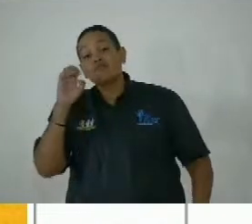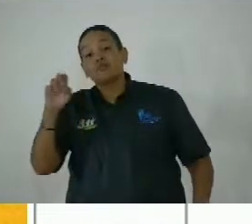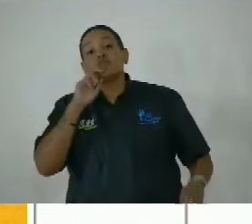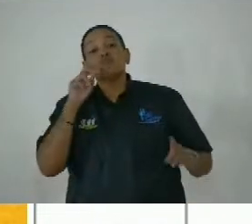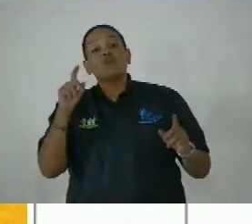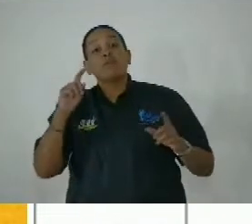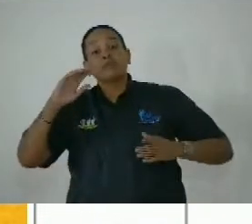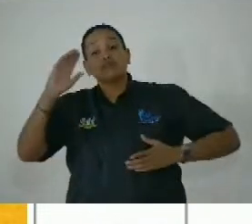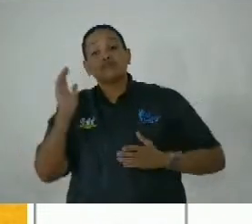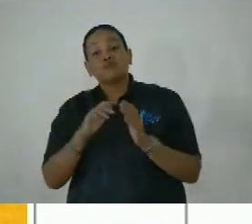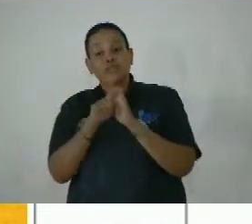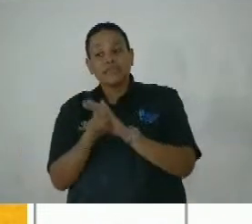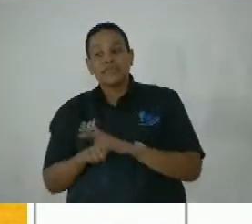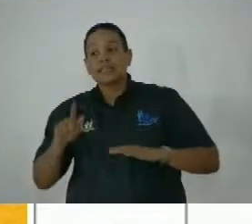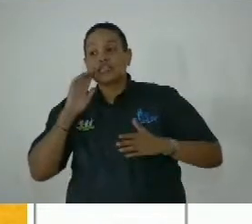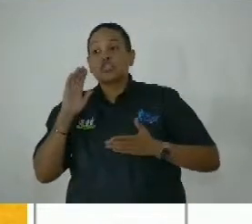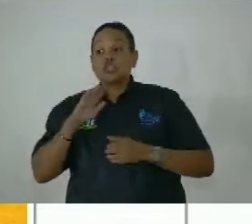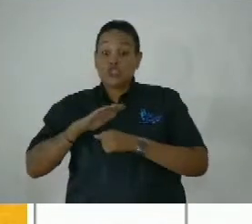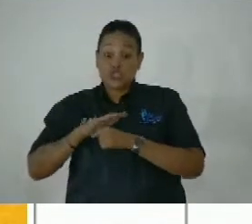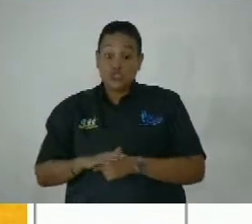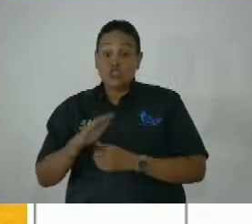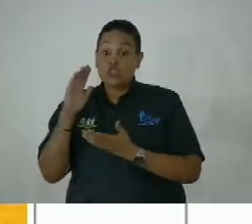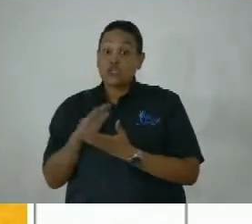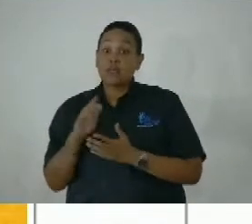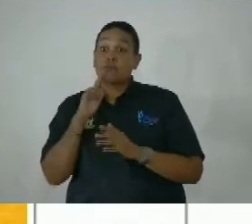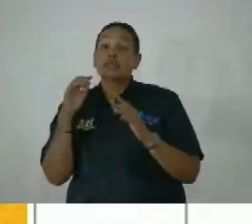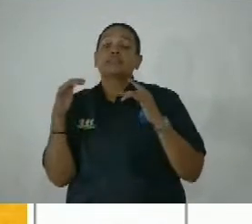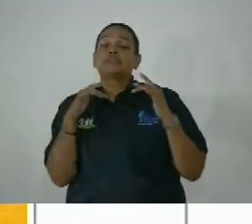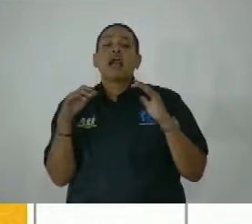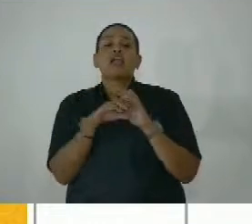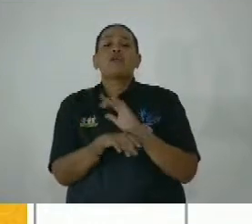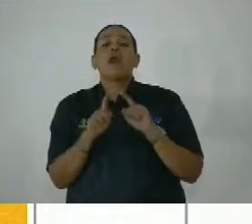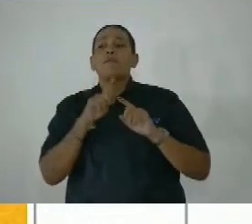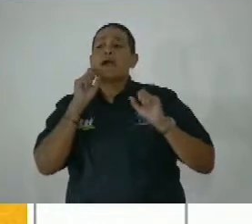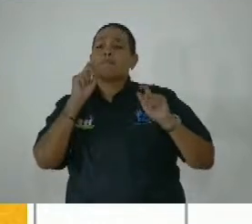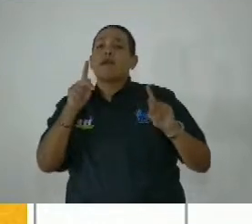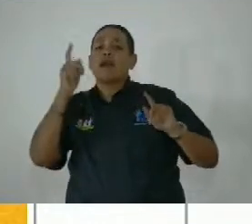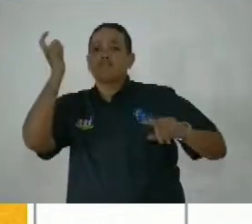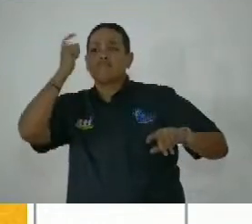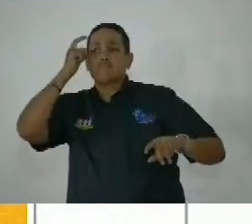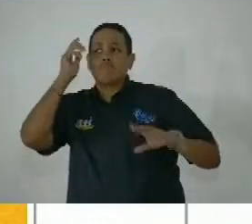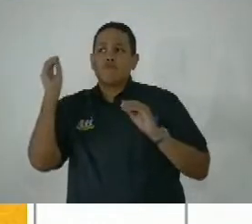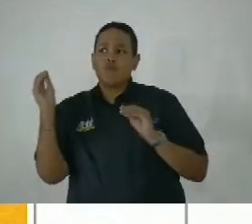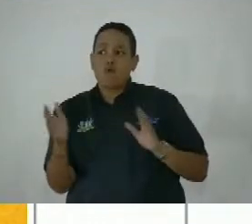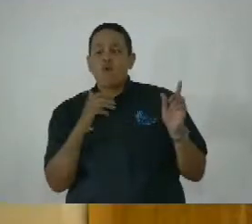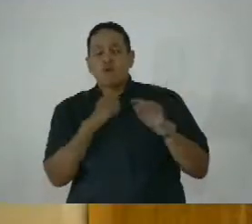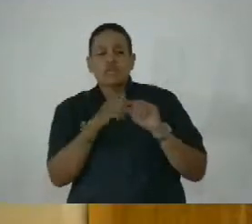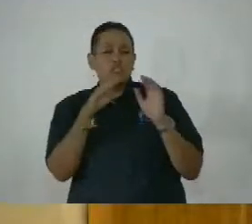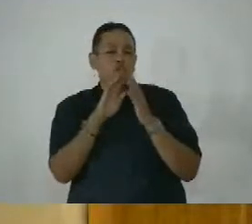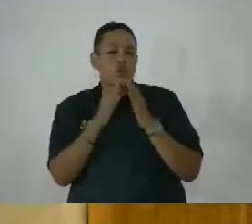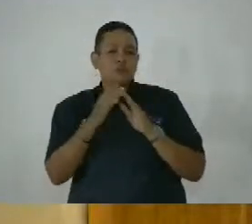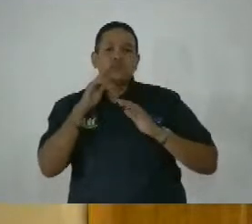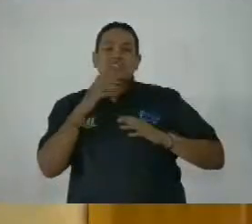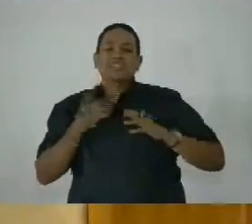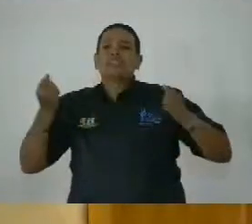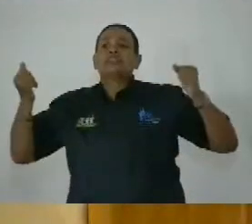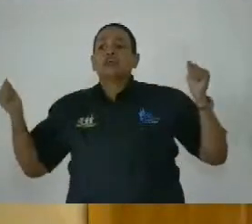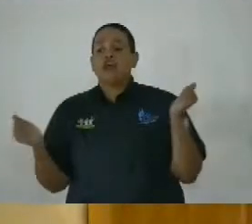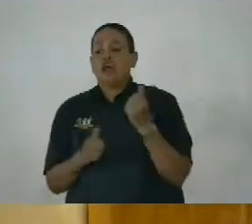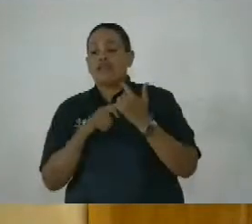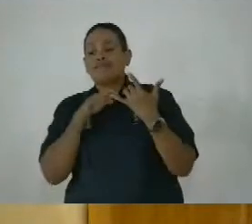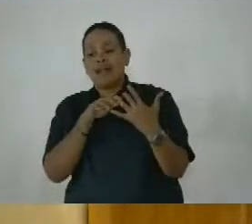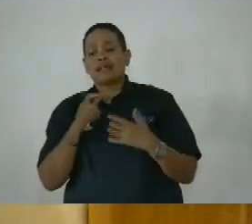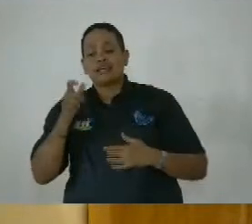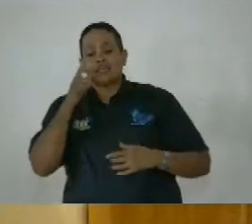killings, suppress violent crime, and restore a sense of order in communities under siege of violence. A